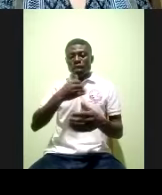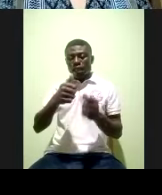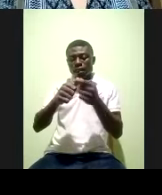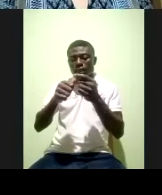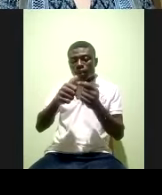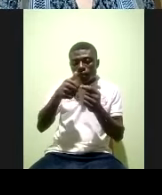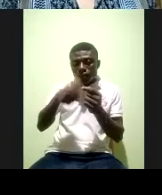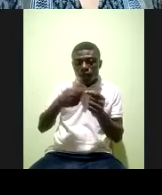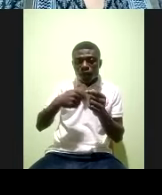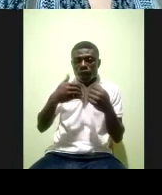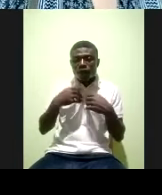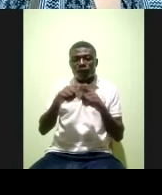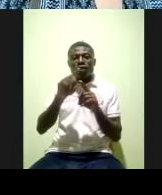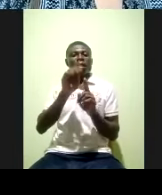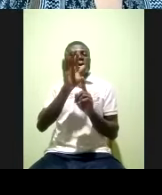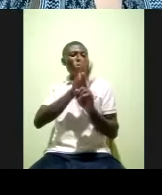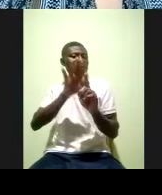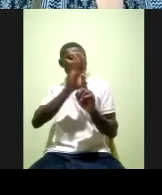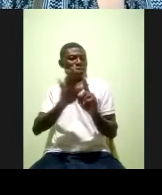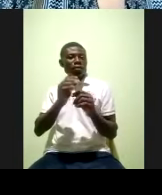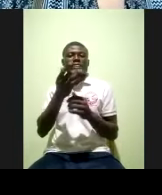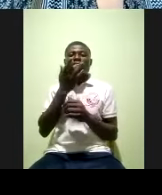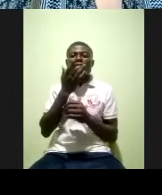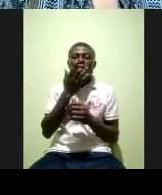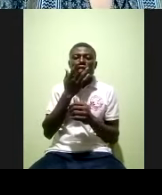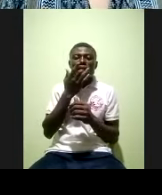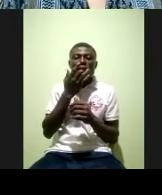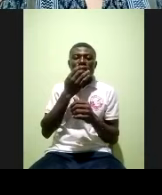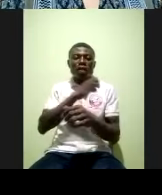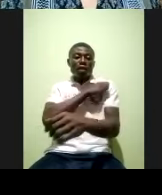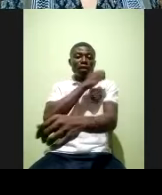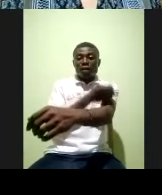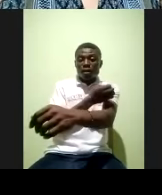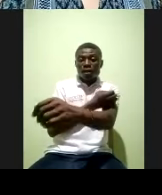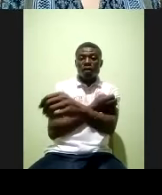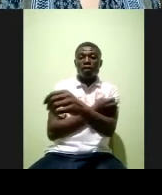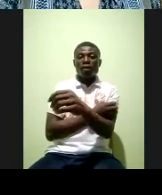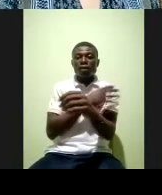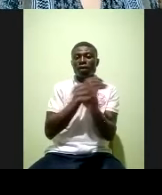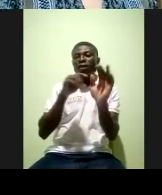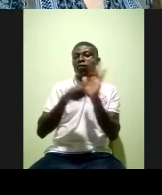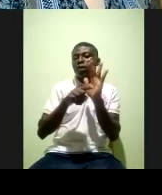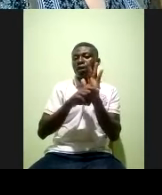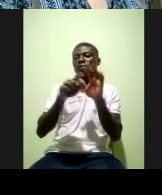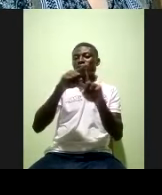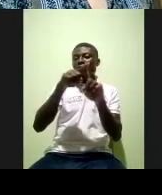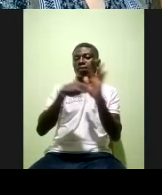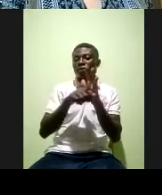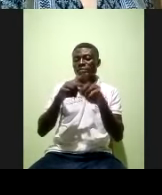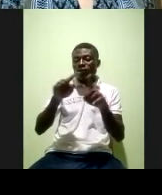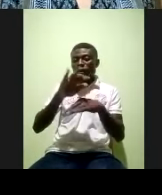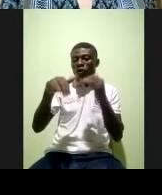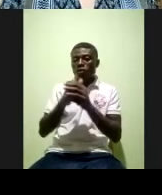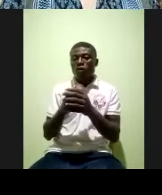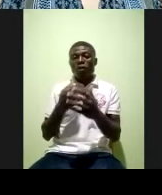different personalities, tastes, strengths, and weaknesses. Our